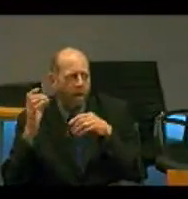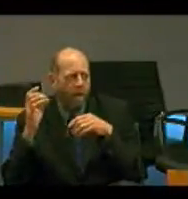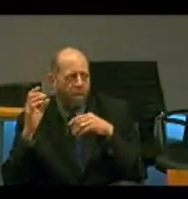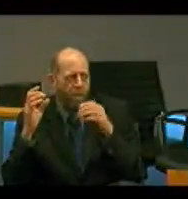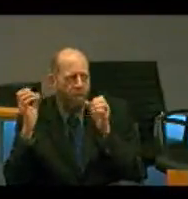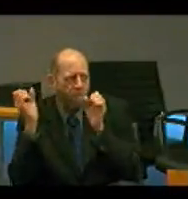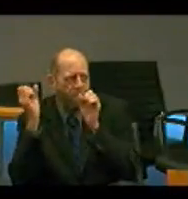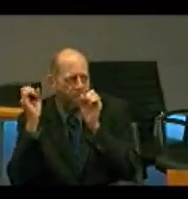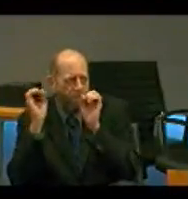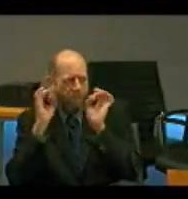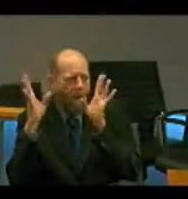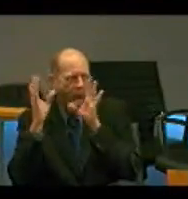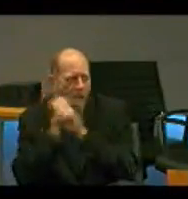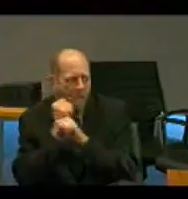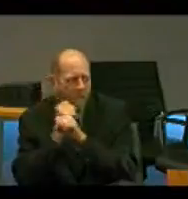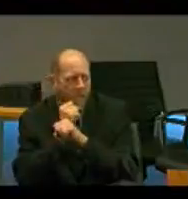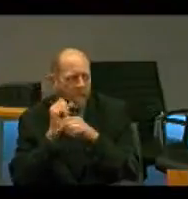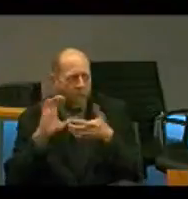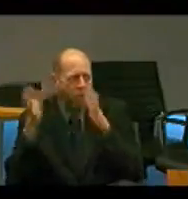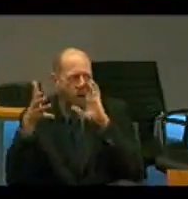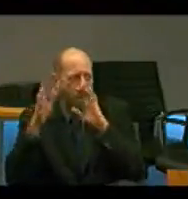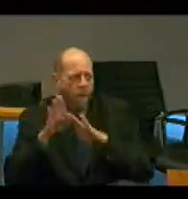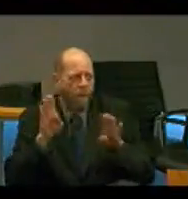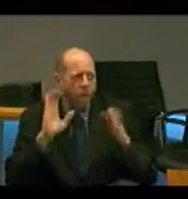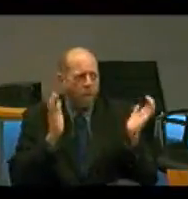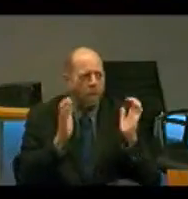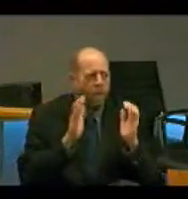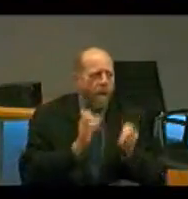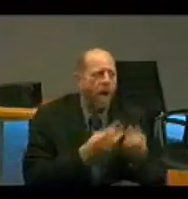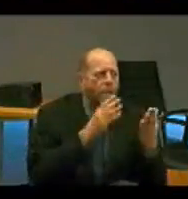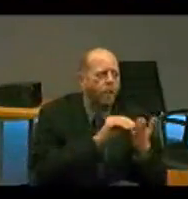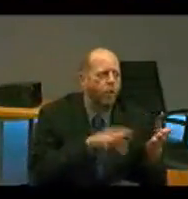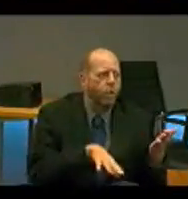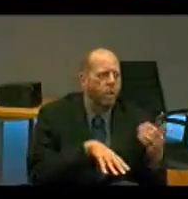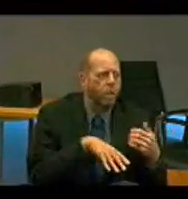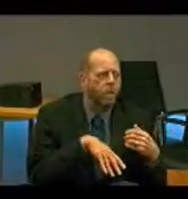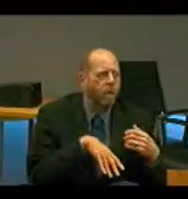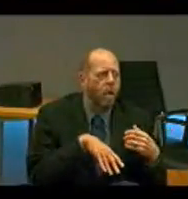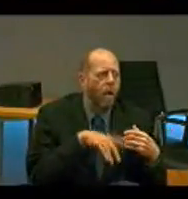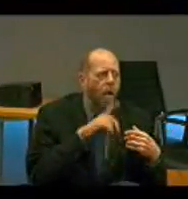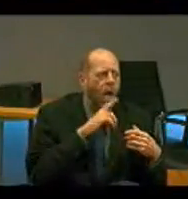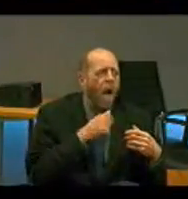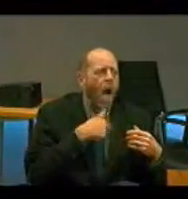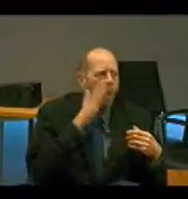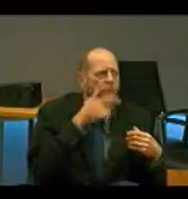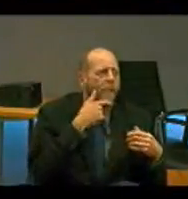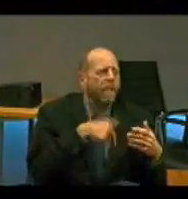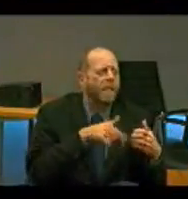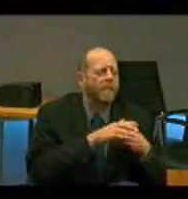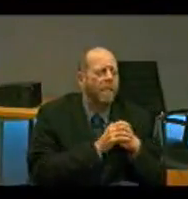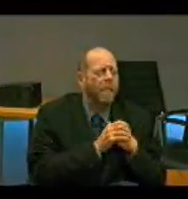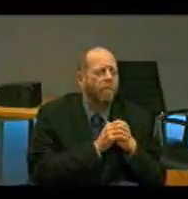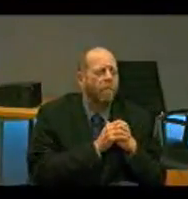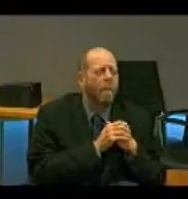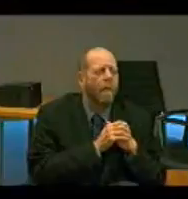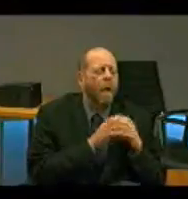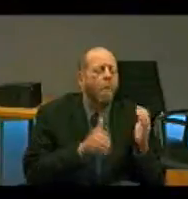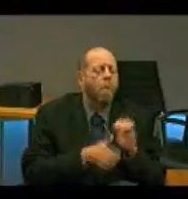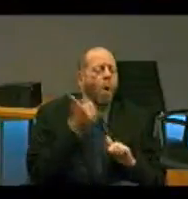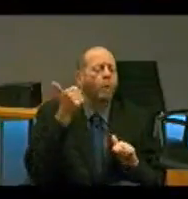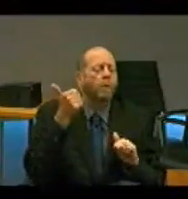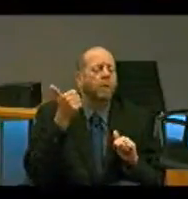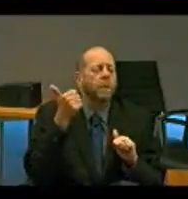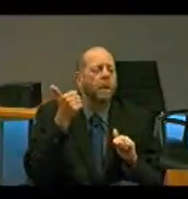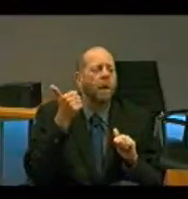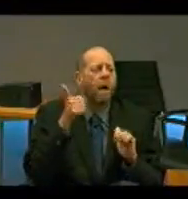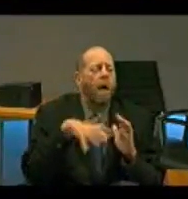or disruptive behavior to a comparison of how many students are being removed from school. I will say this though. The vast majority